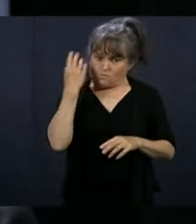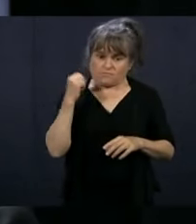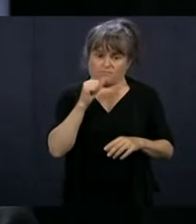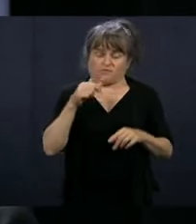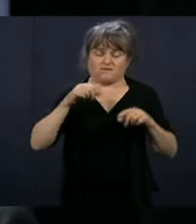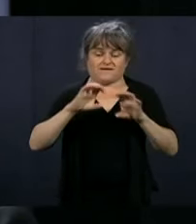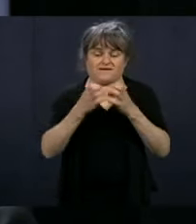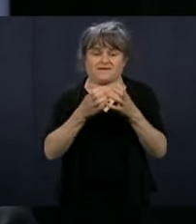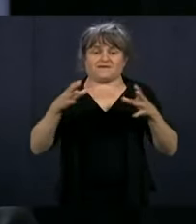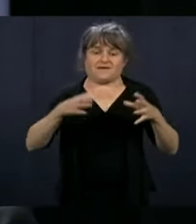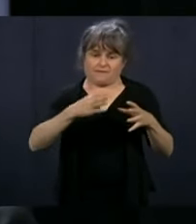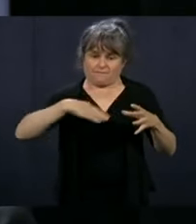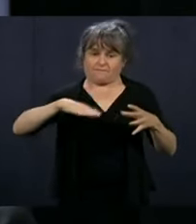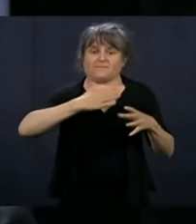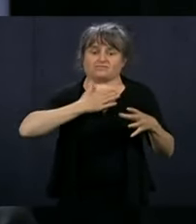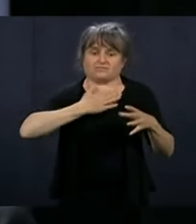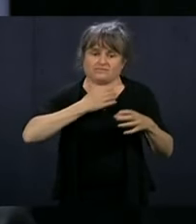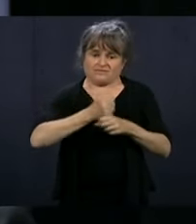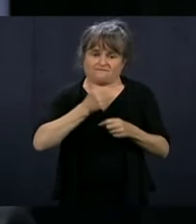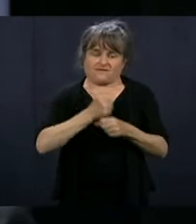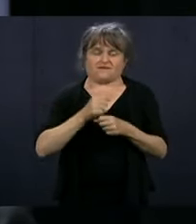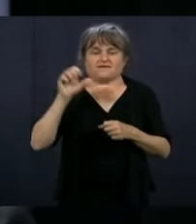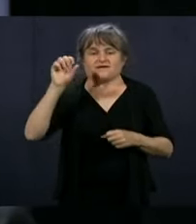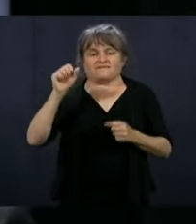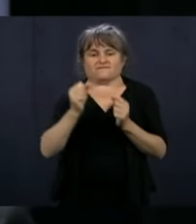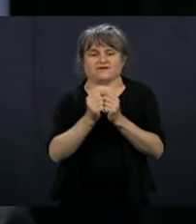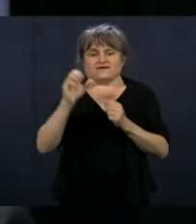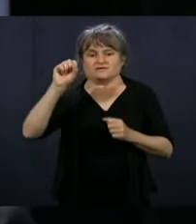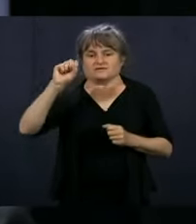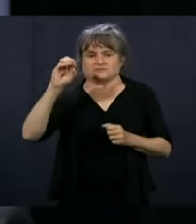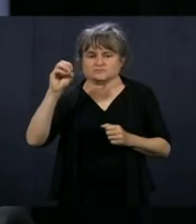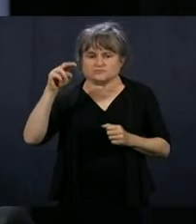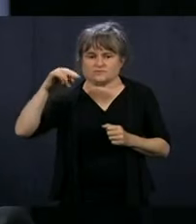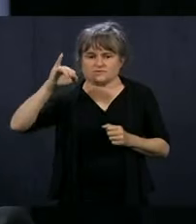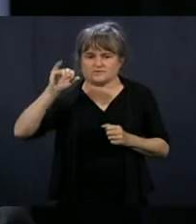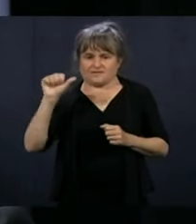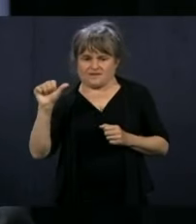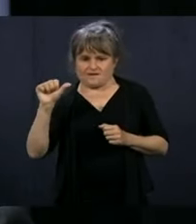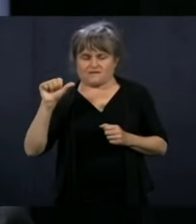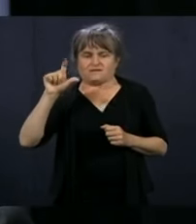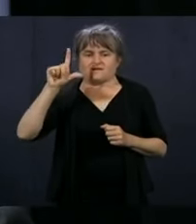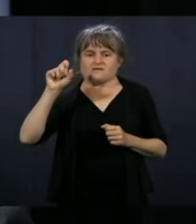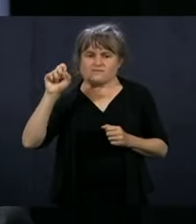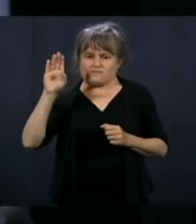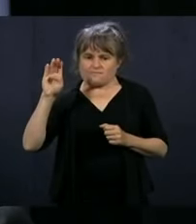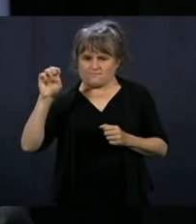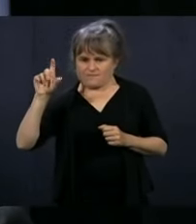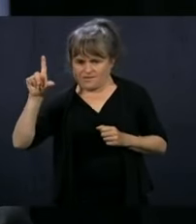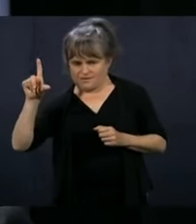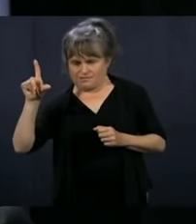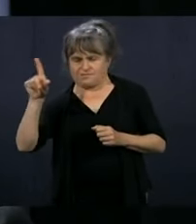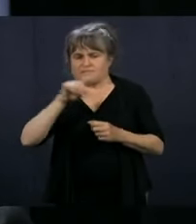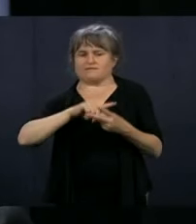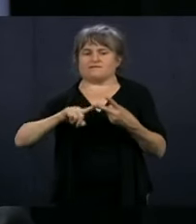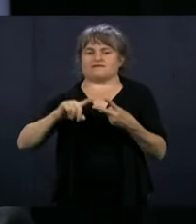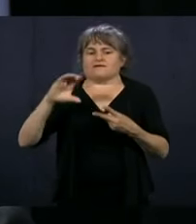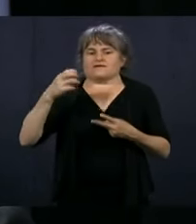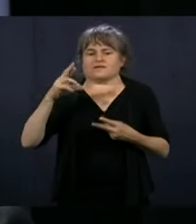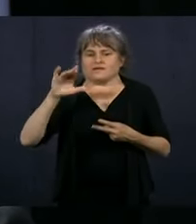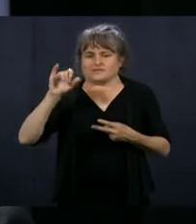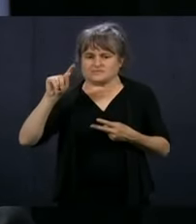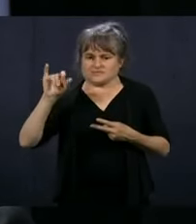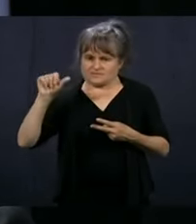team we have Sonia Lebel. And we have Christian Dubé, who's a chartered accountant. We have a few